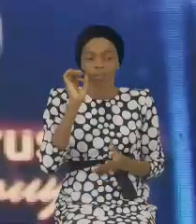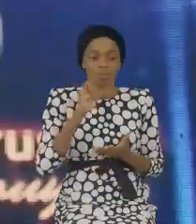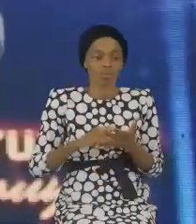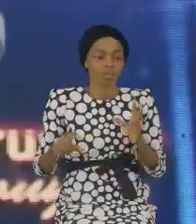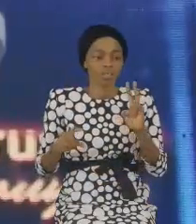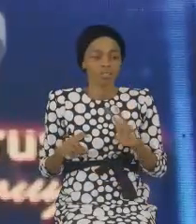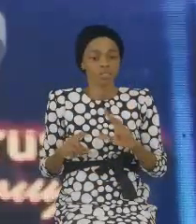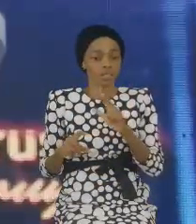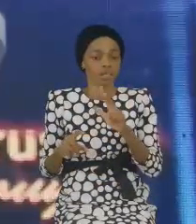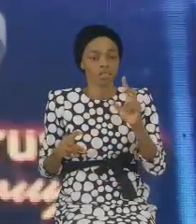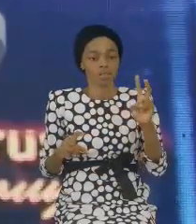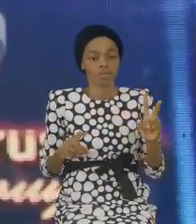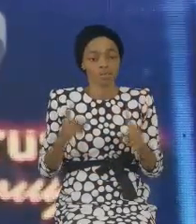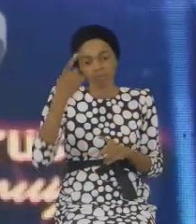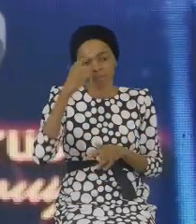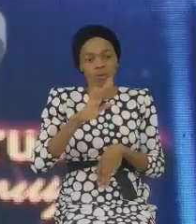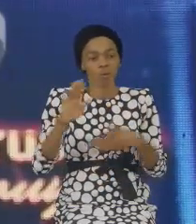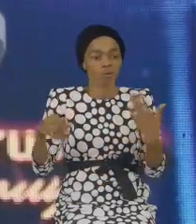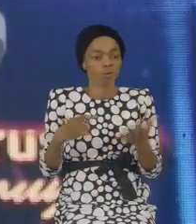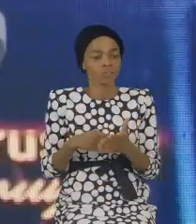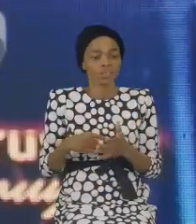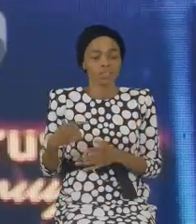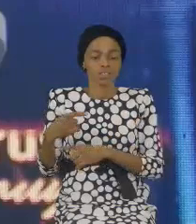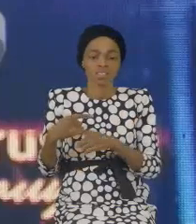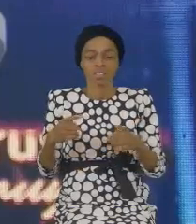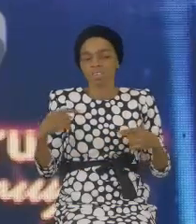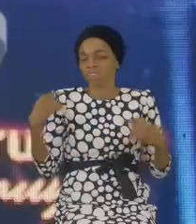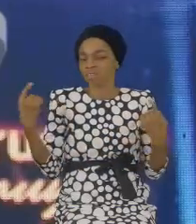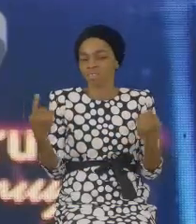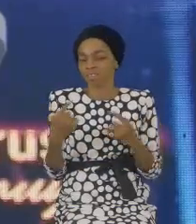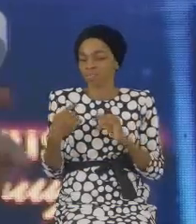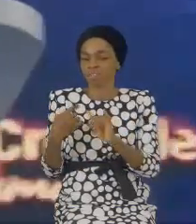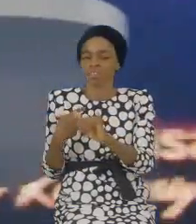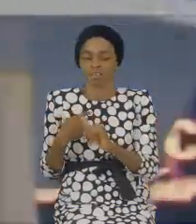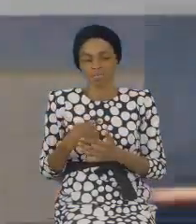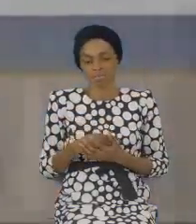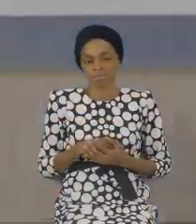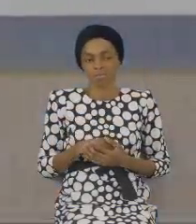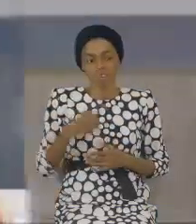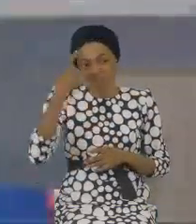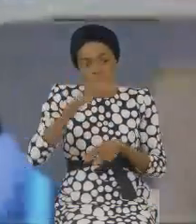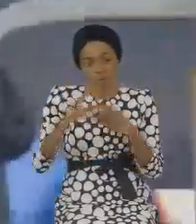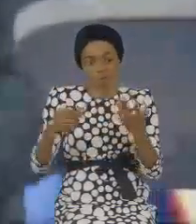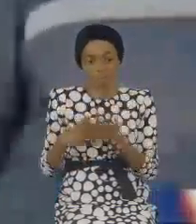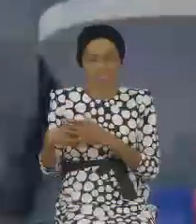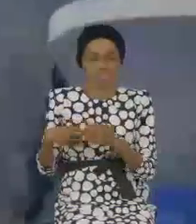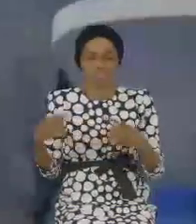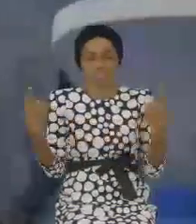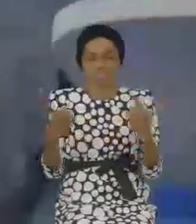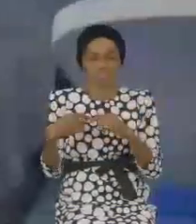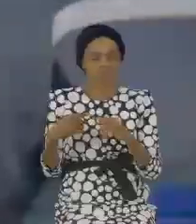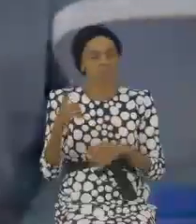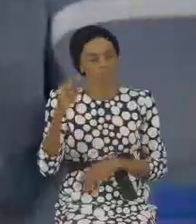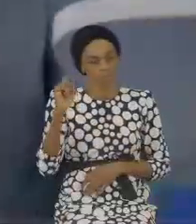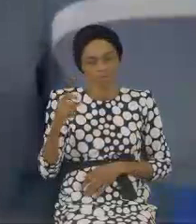in verse 32, for all this they sinned still. For all this they sinned still. You understand?